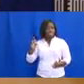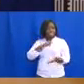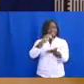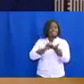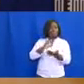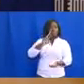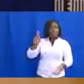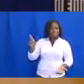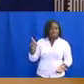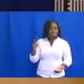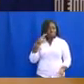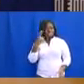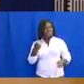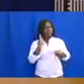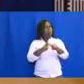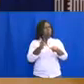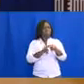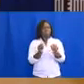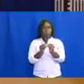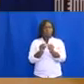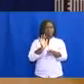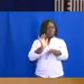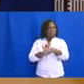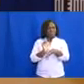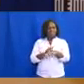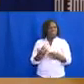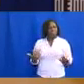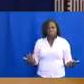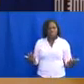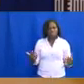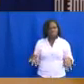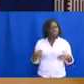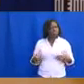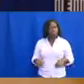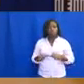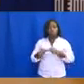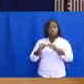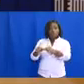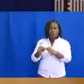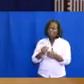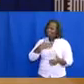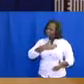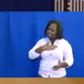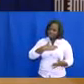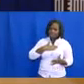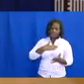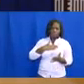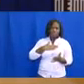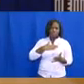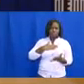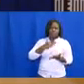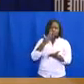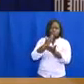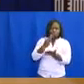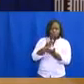where we are seeing an increase in infection cases, to continue to adhere strictly to